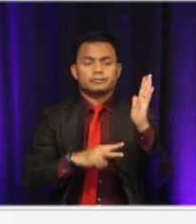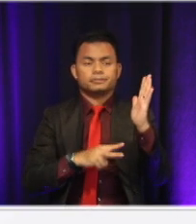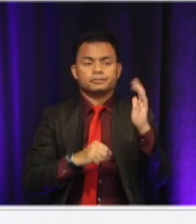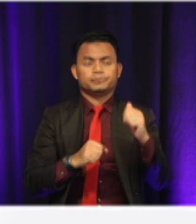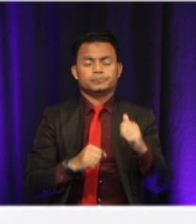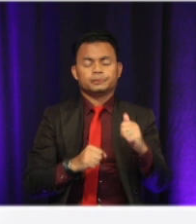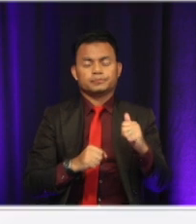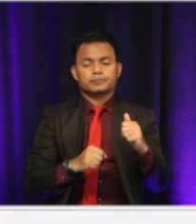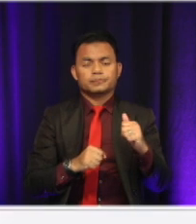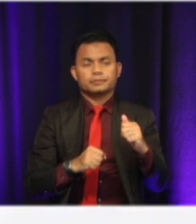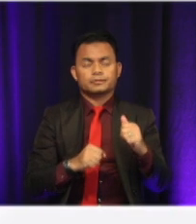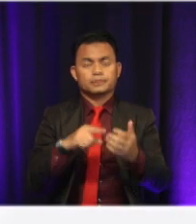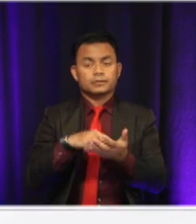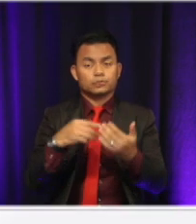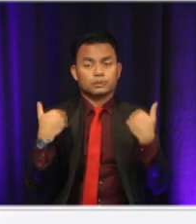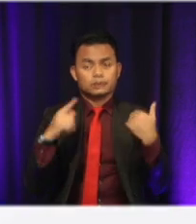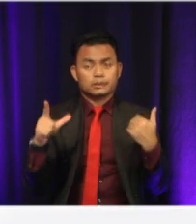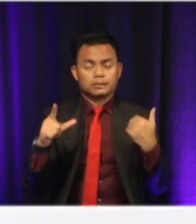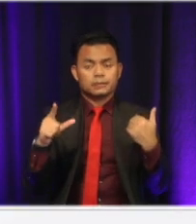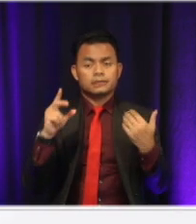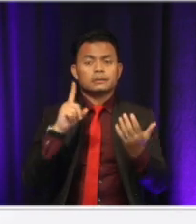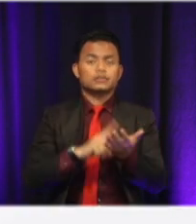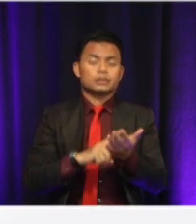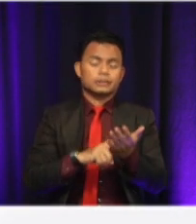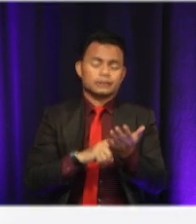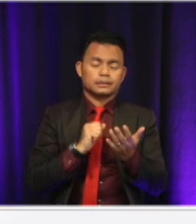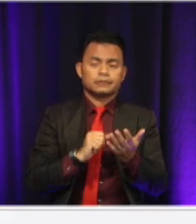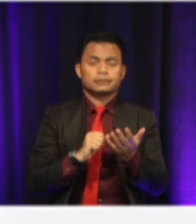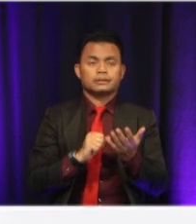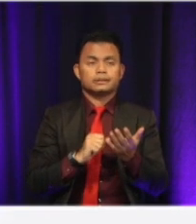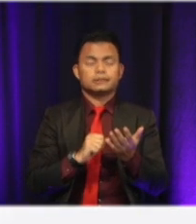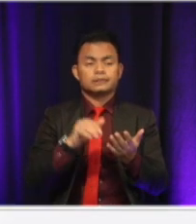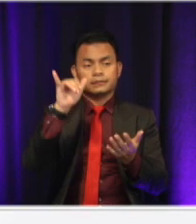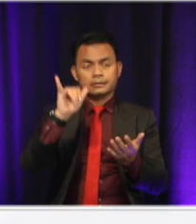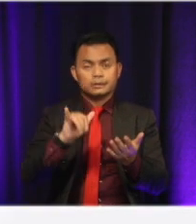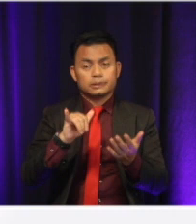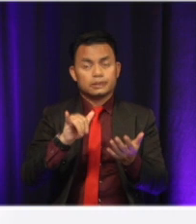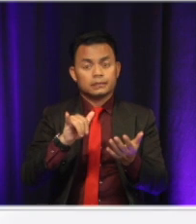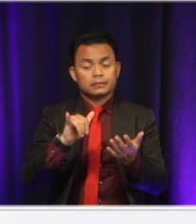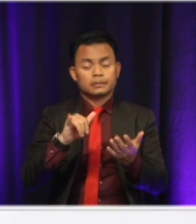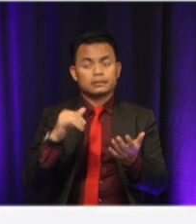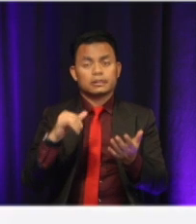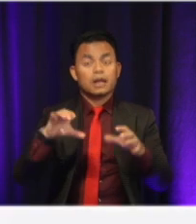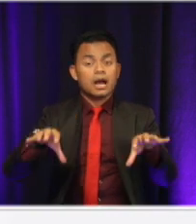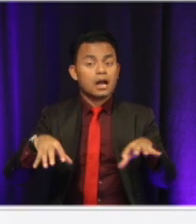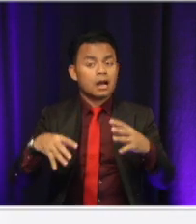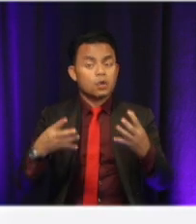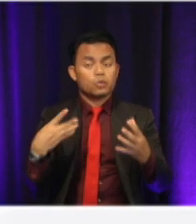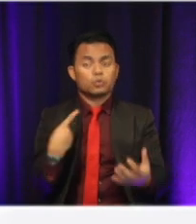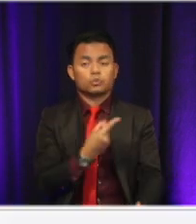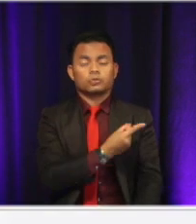suggested outline, as I put there, a suggested response outline to how you would answer this